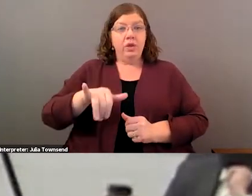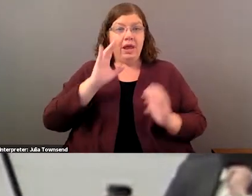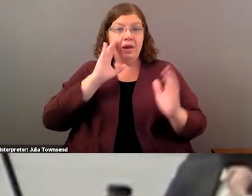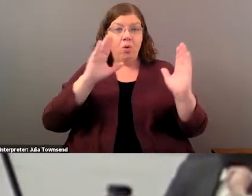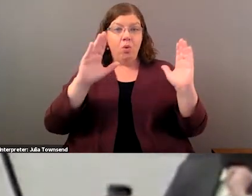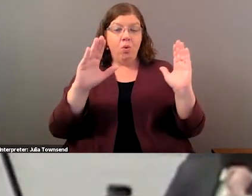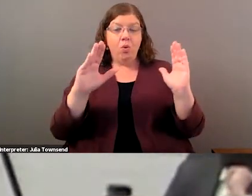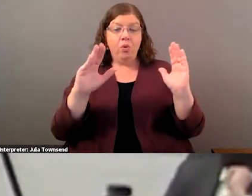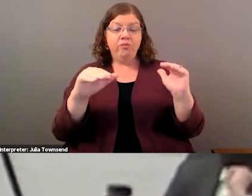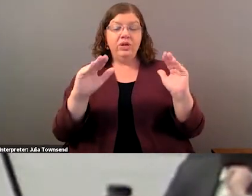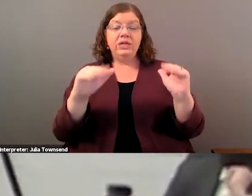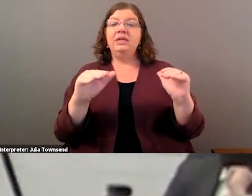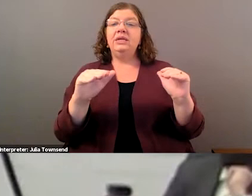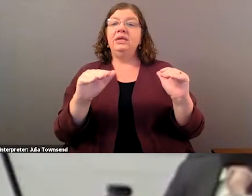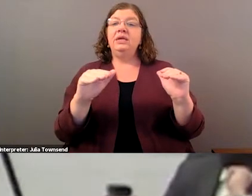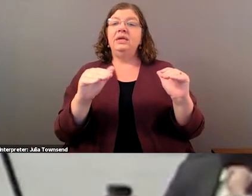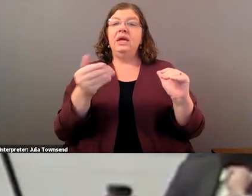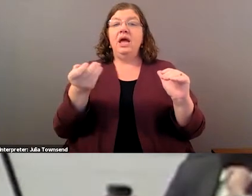a